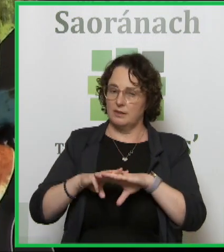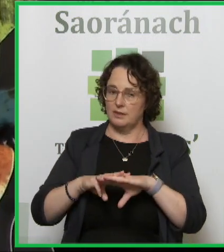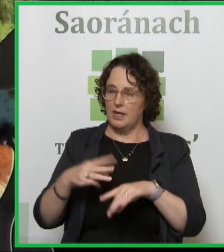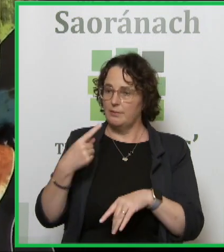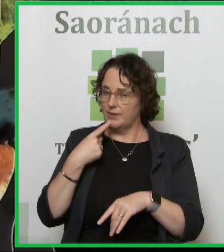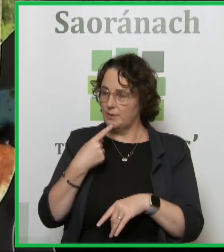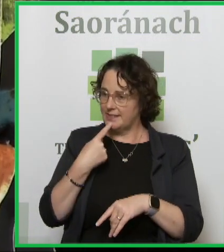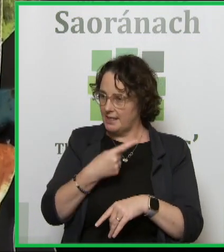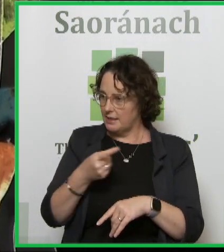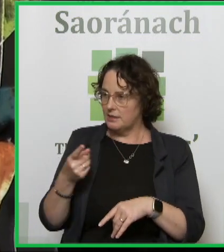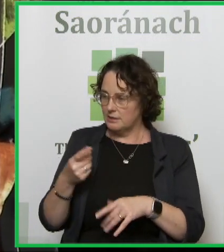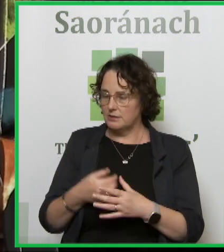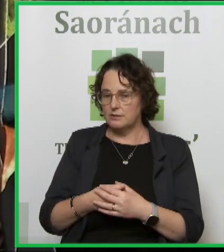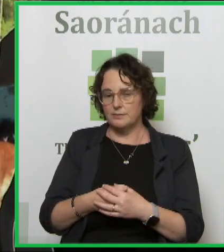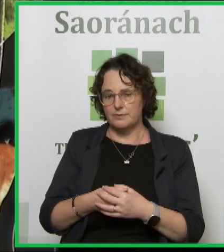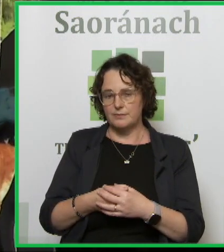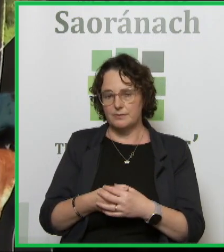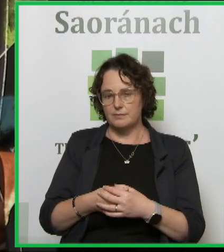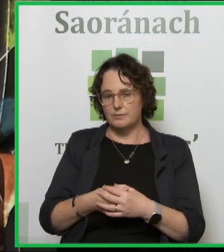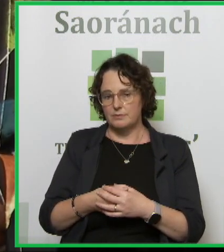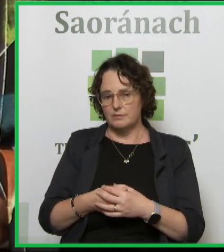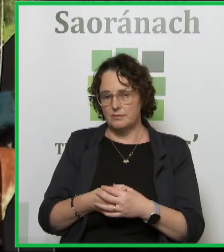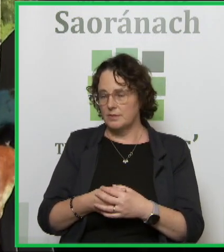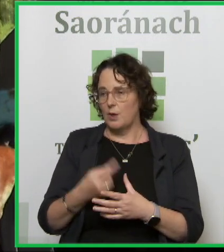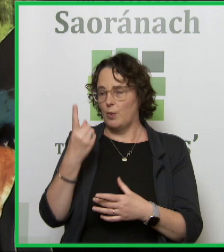say to you all, it's not going to be one